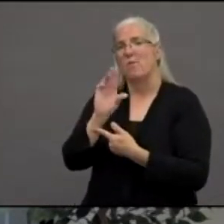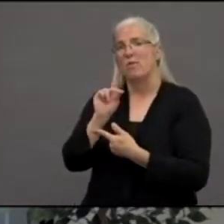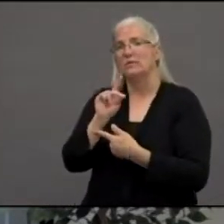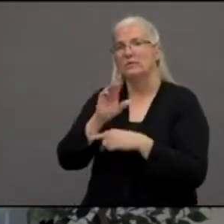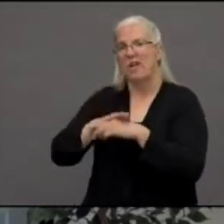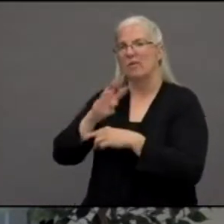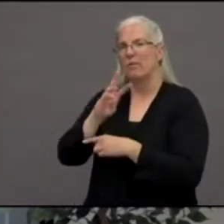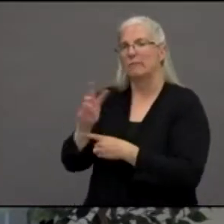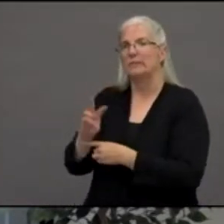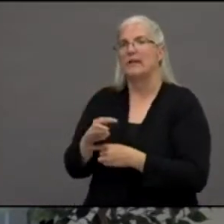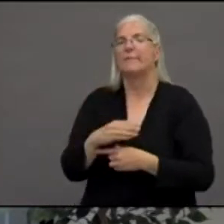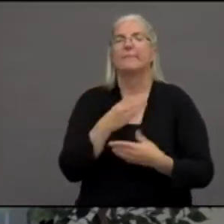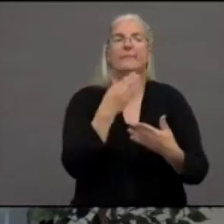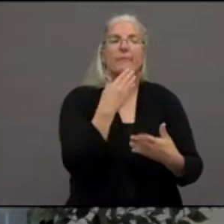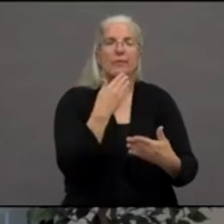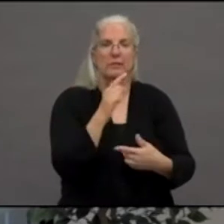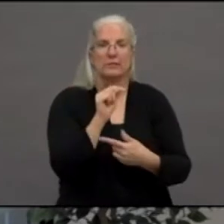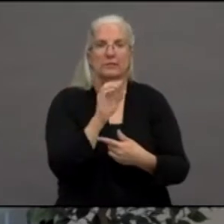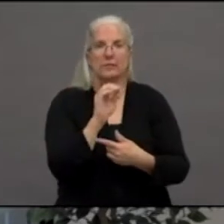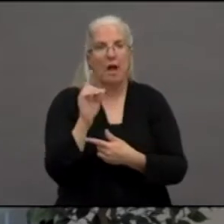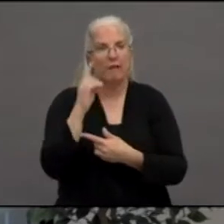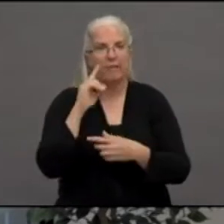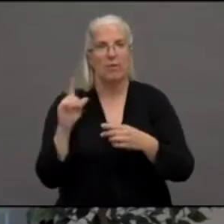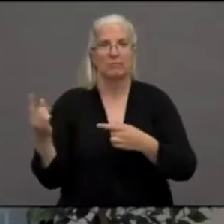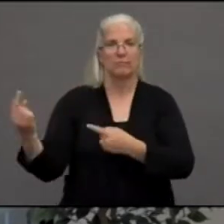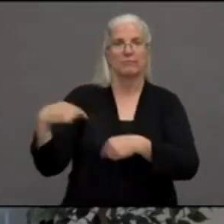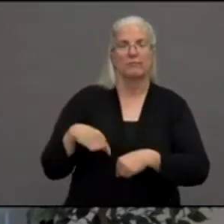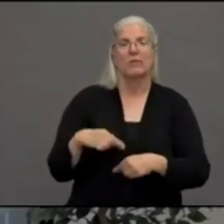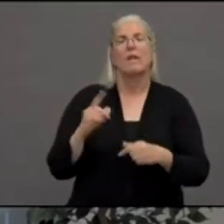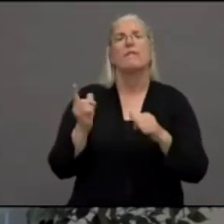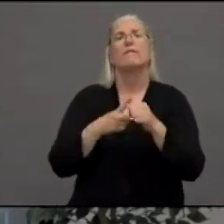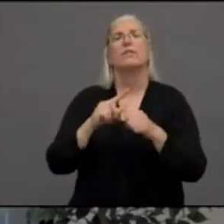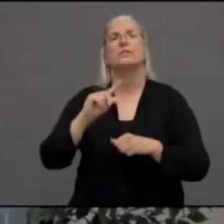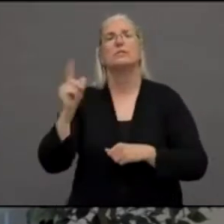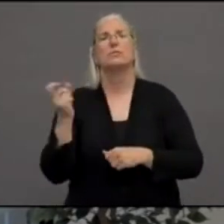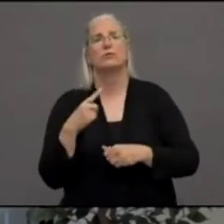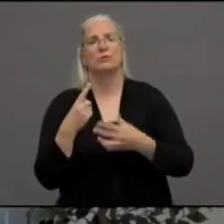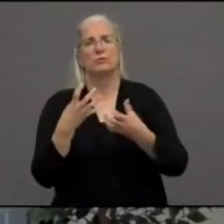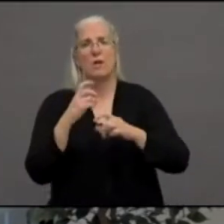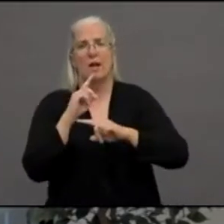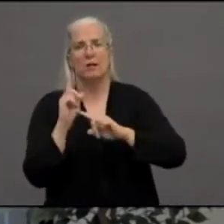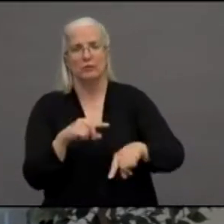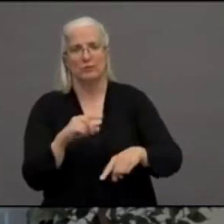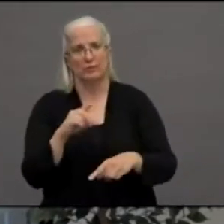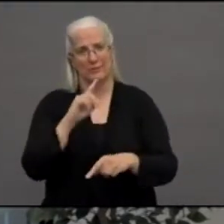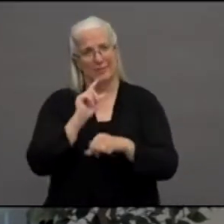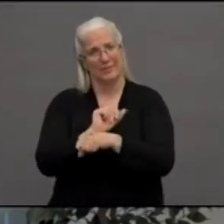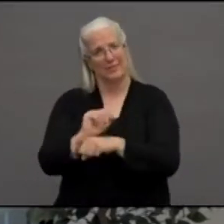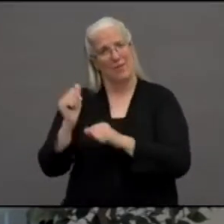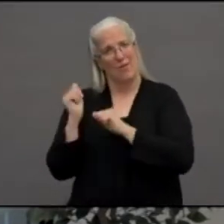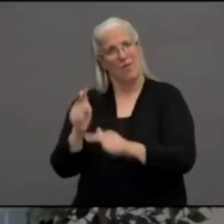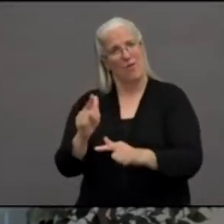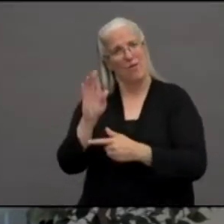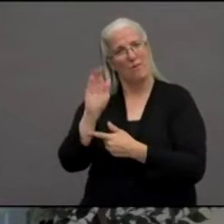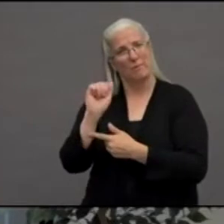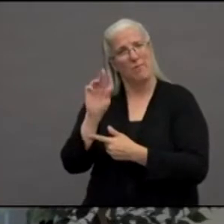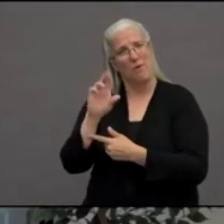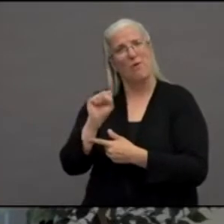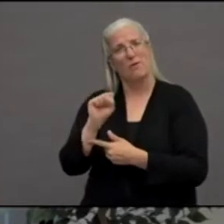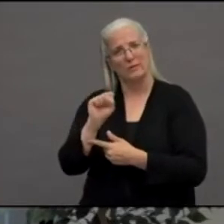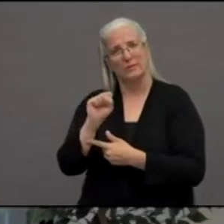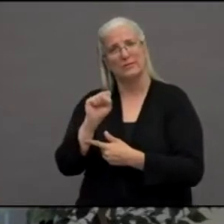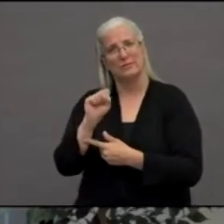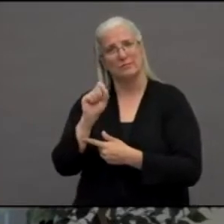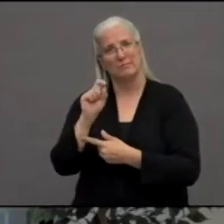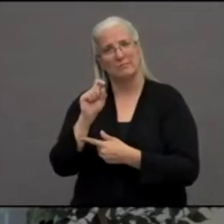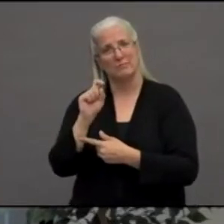question that came to us, it says, are bars and breweries supposed to remain closed at this time? So this is a question we've been